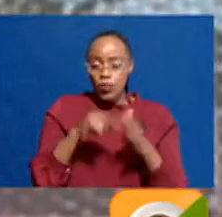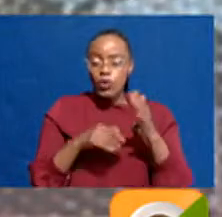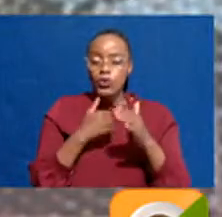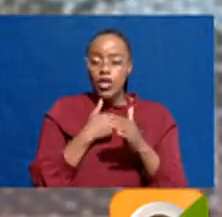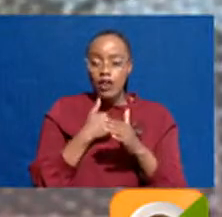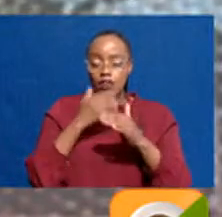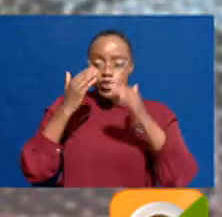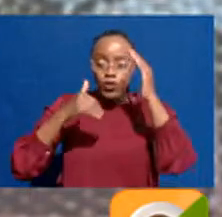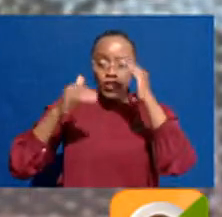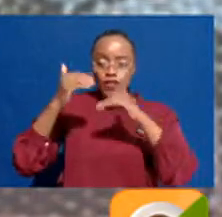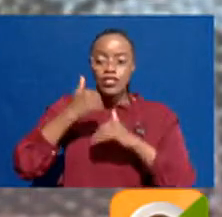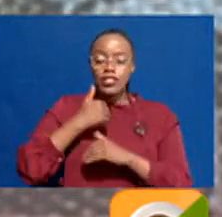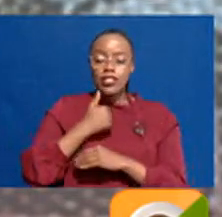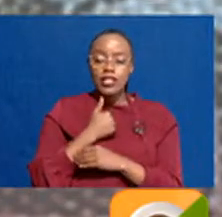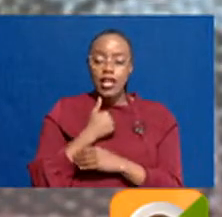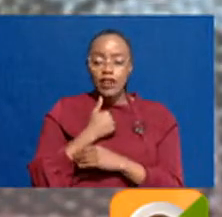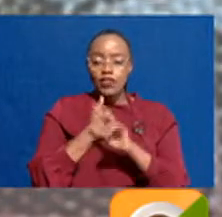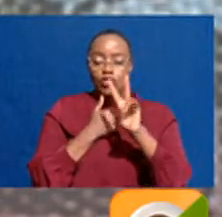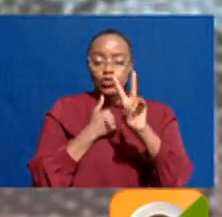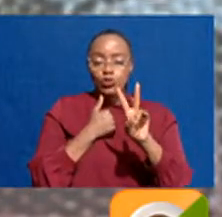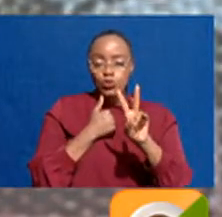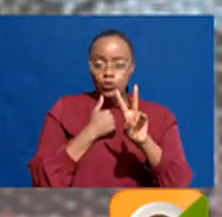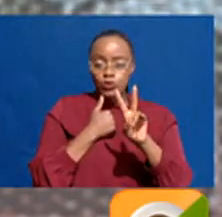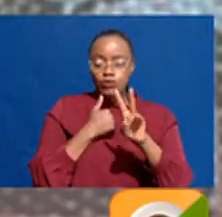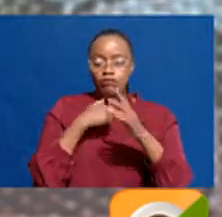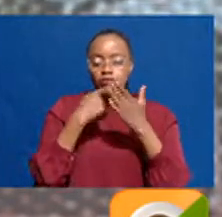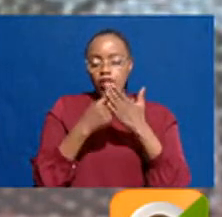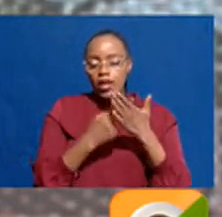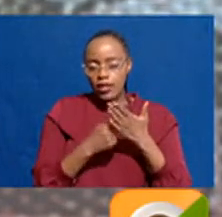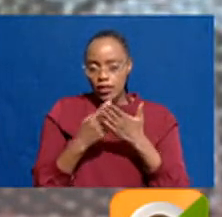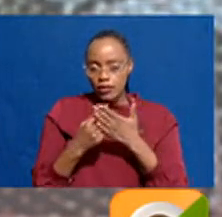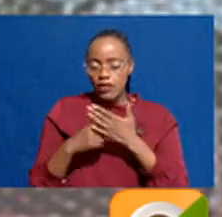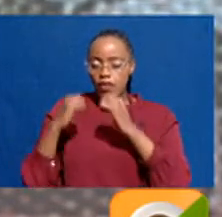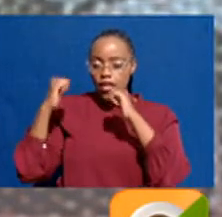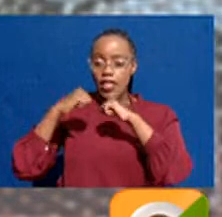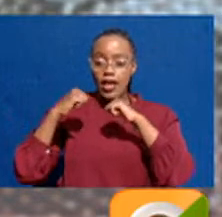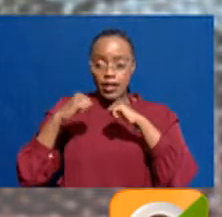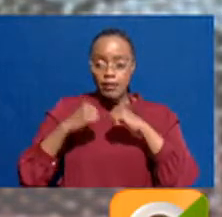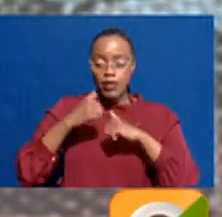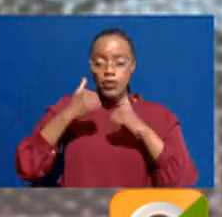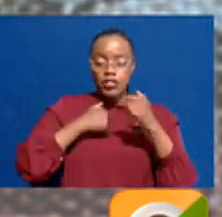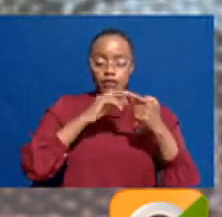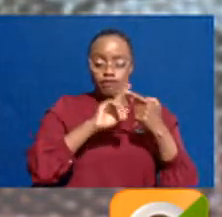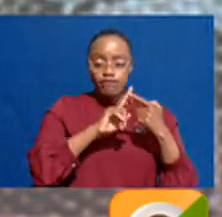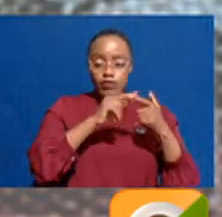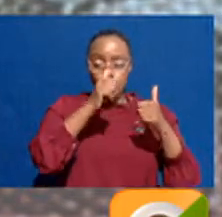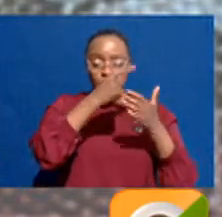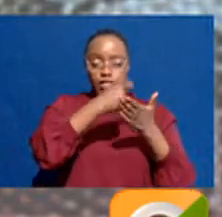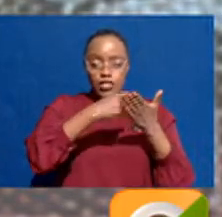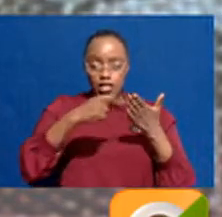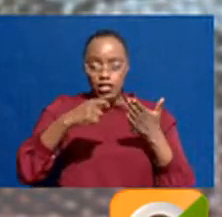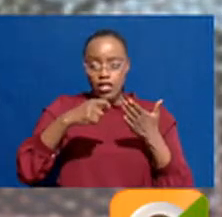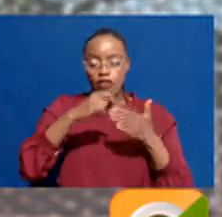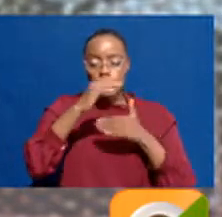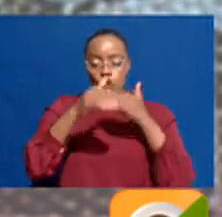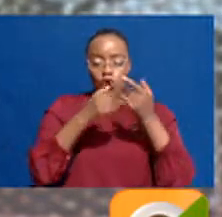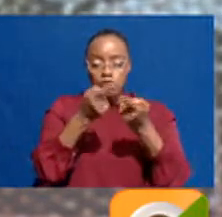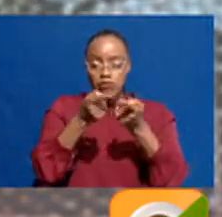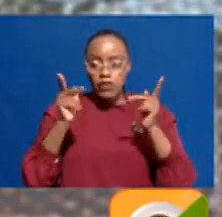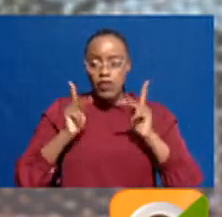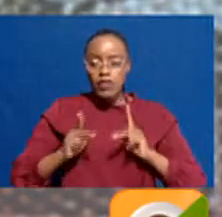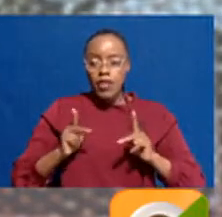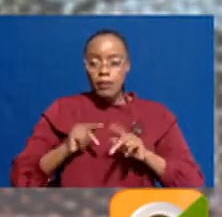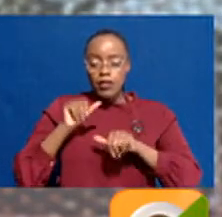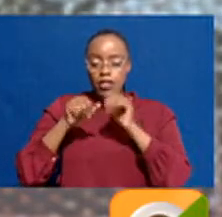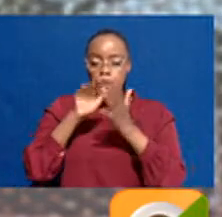have, universities have two collective bargaining agreements. There is one that is signed for everybody, which is